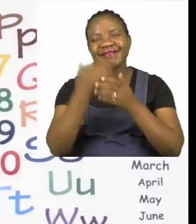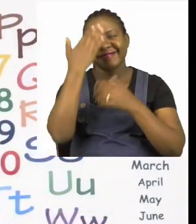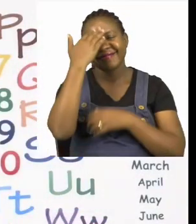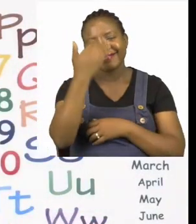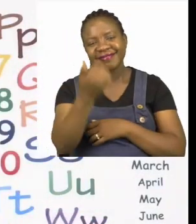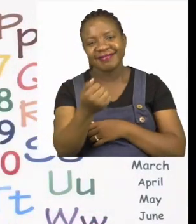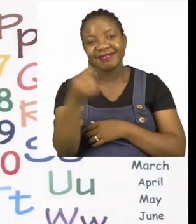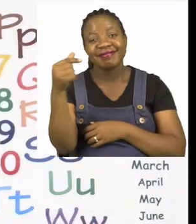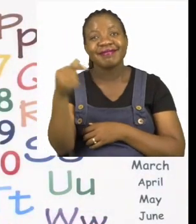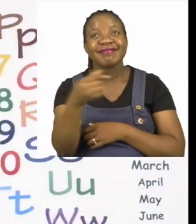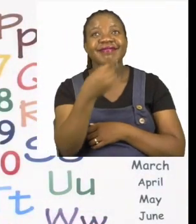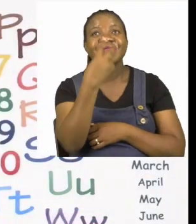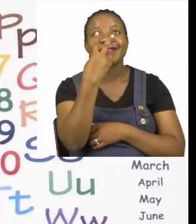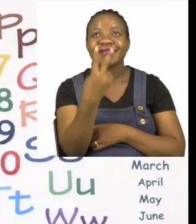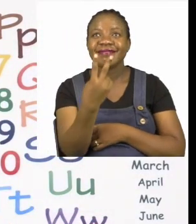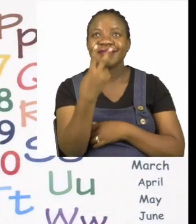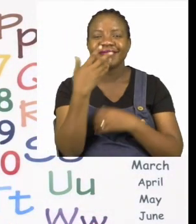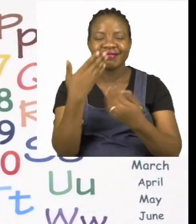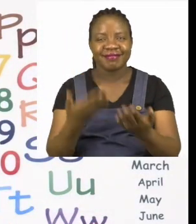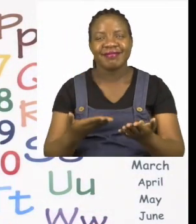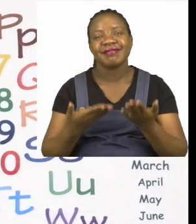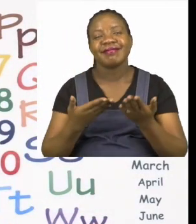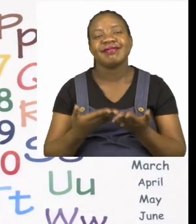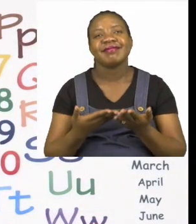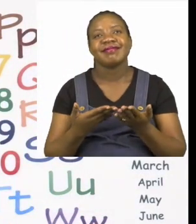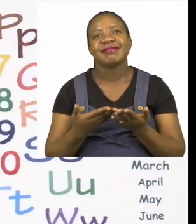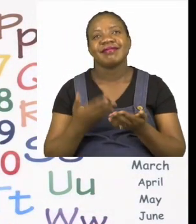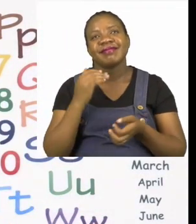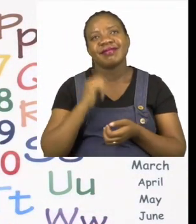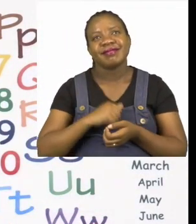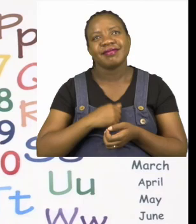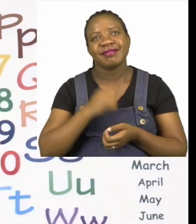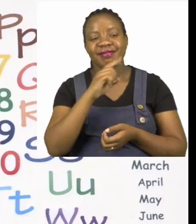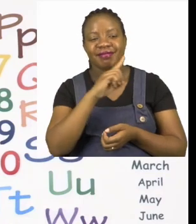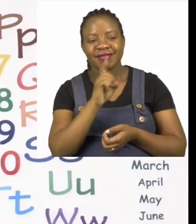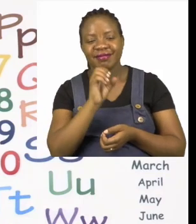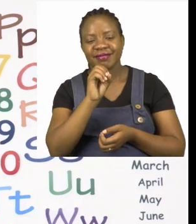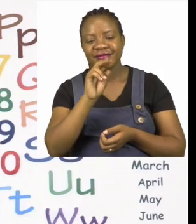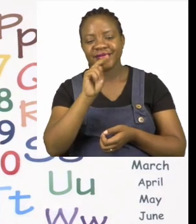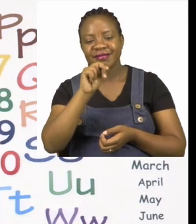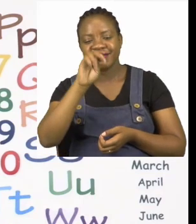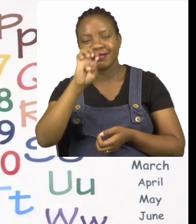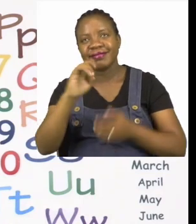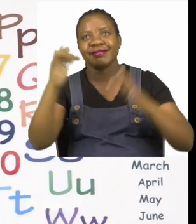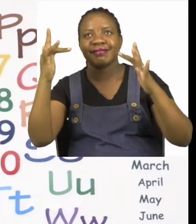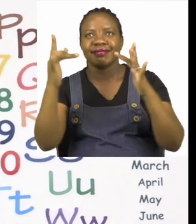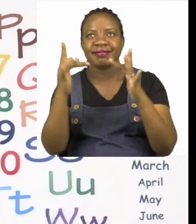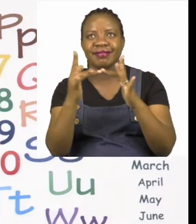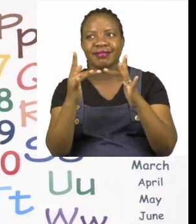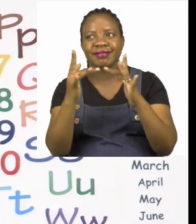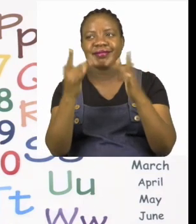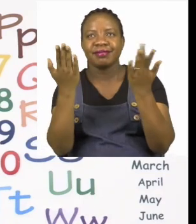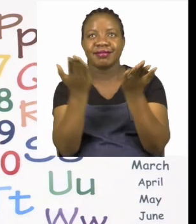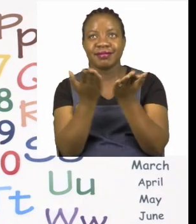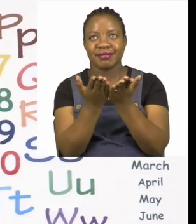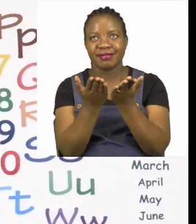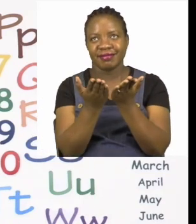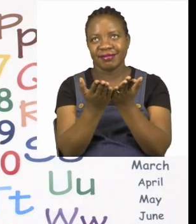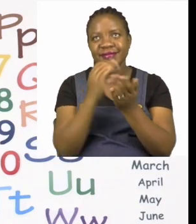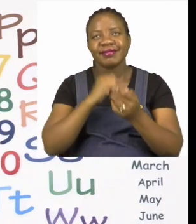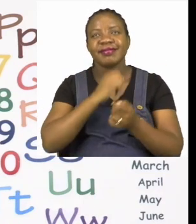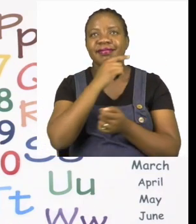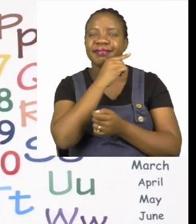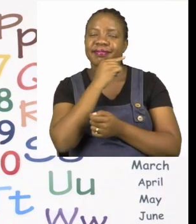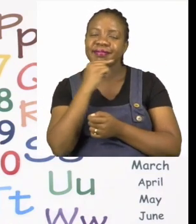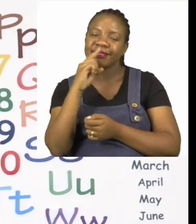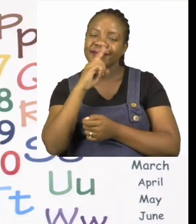Hello grade 2s and welcome to My Zone Online School. My name is Teacher Mutsa